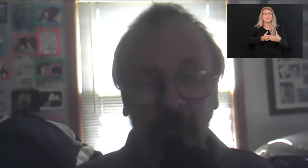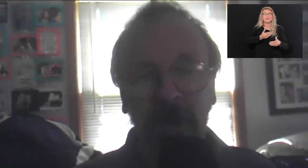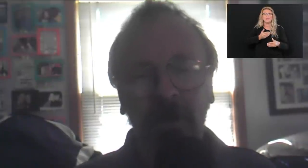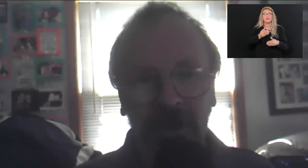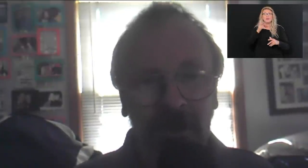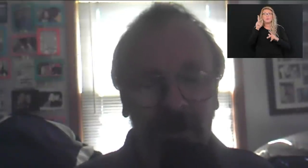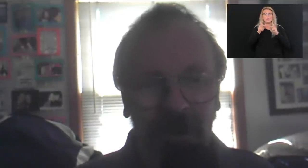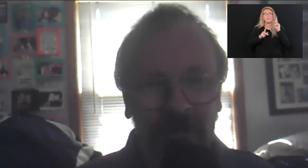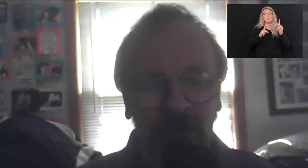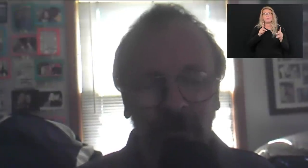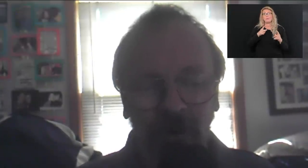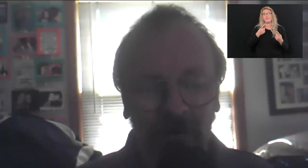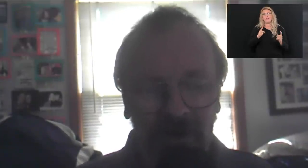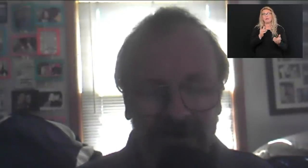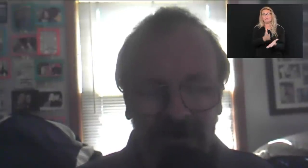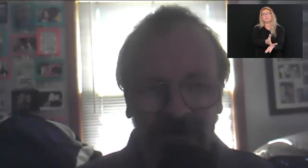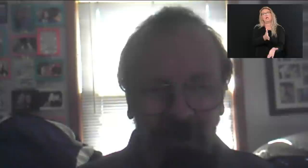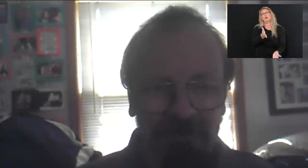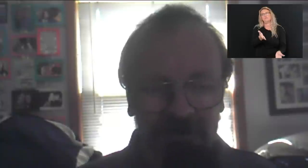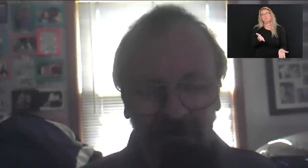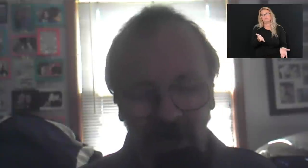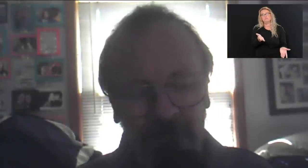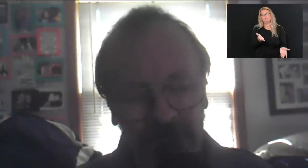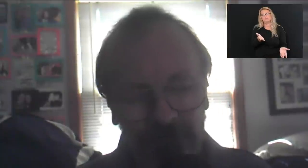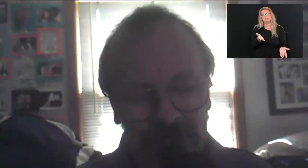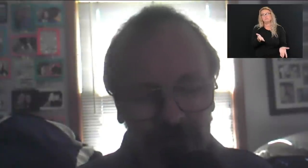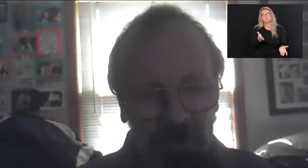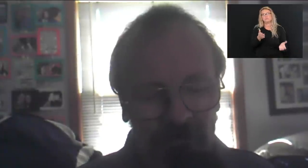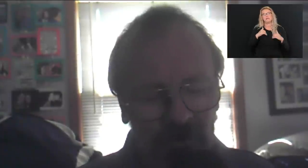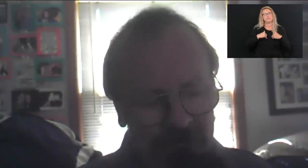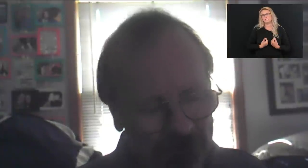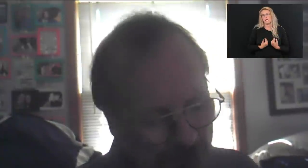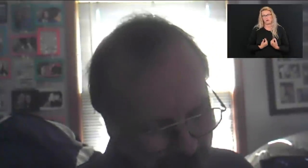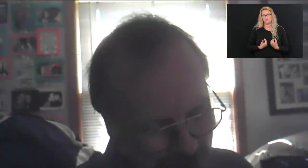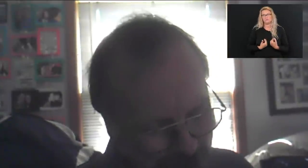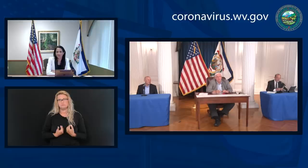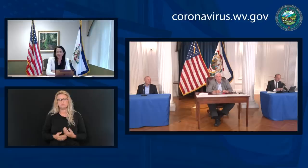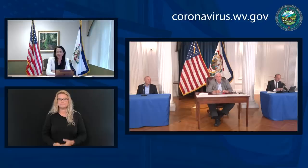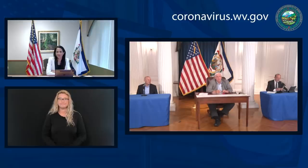kind of rebelling? And I think we've already seen the edges of that. Governor?